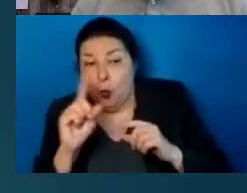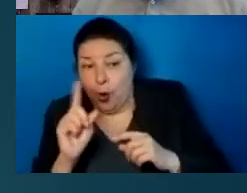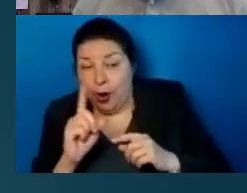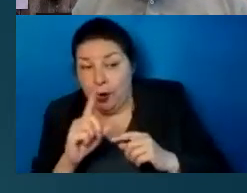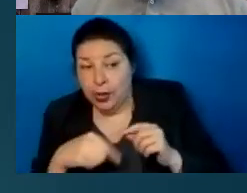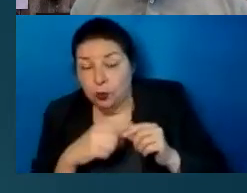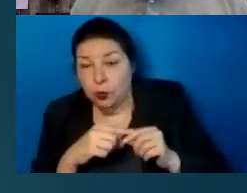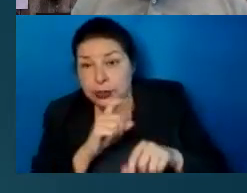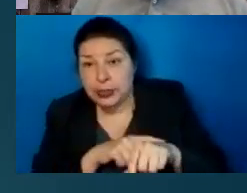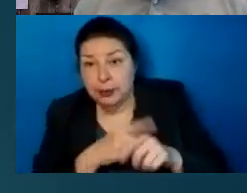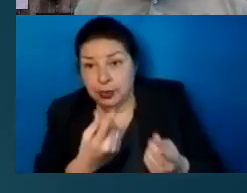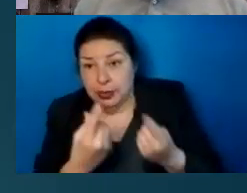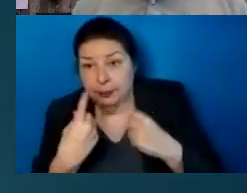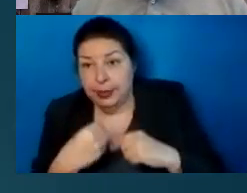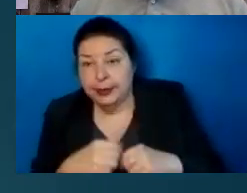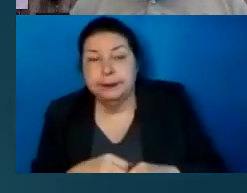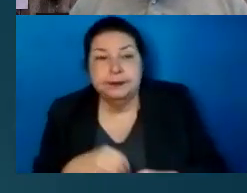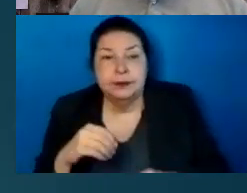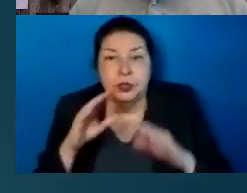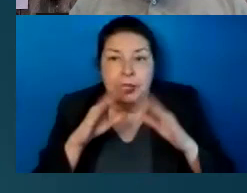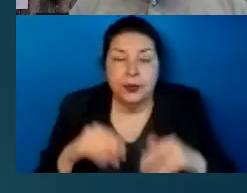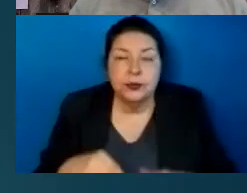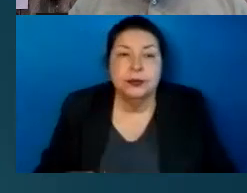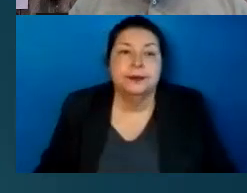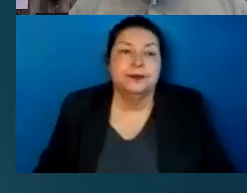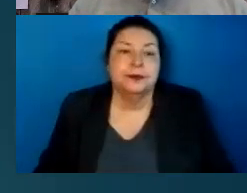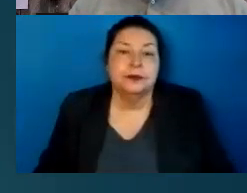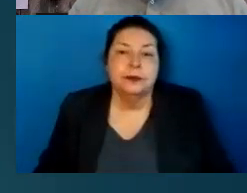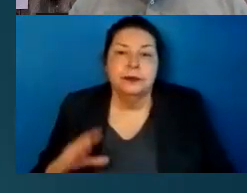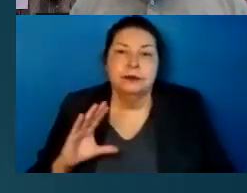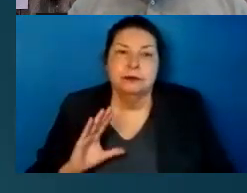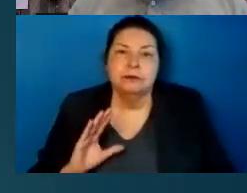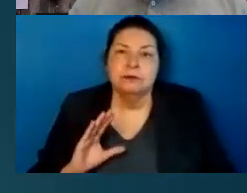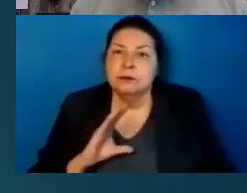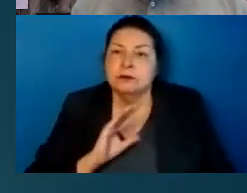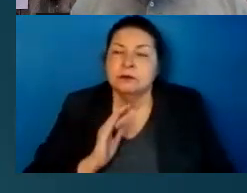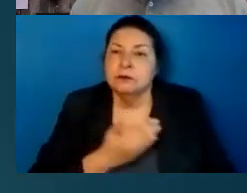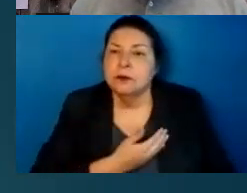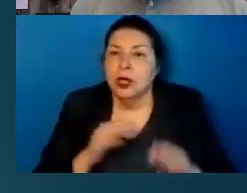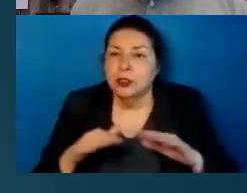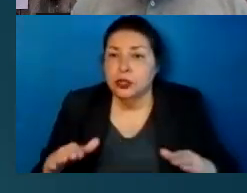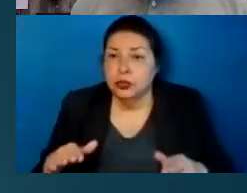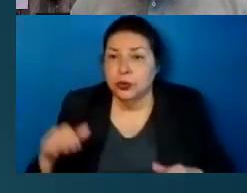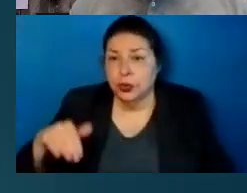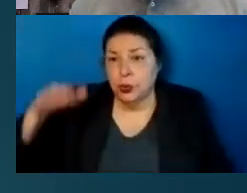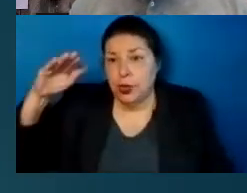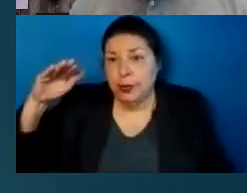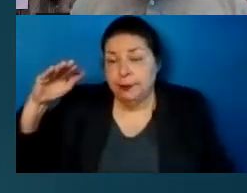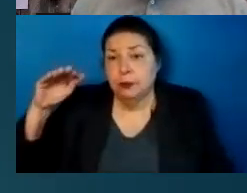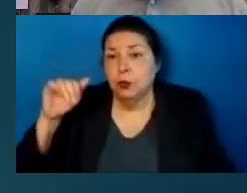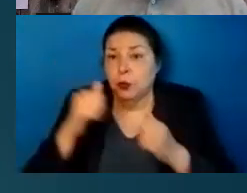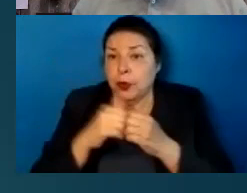return. And our kids grew up with that. And our niece came to live with